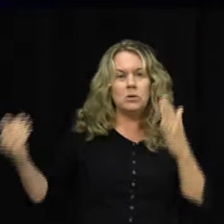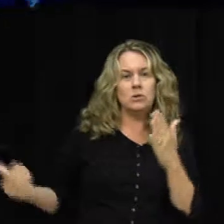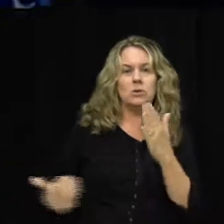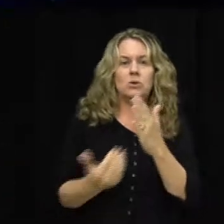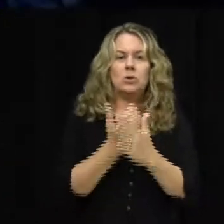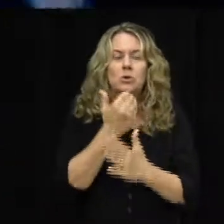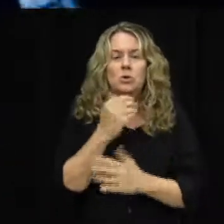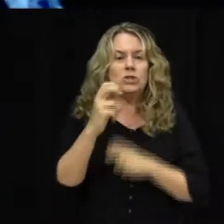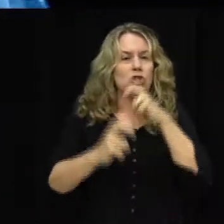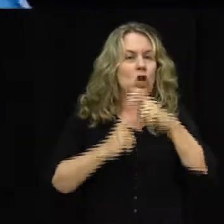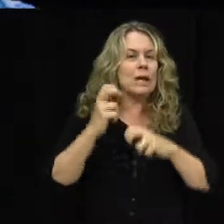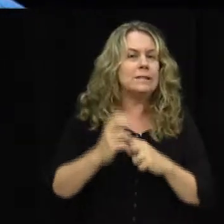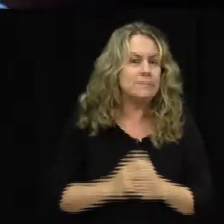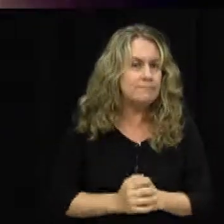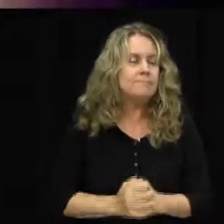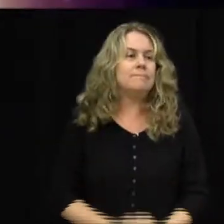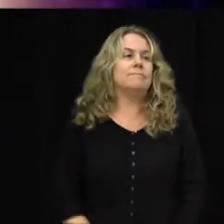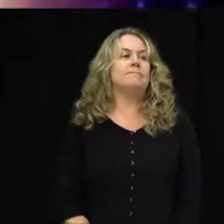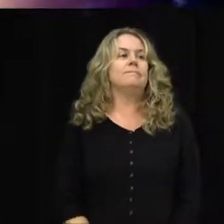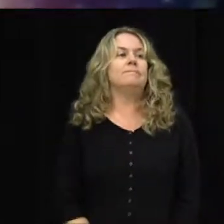show.